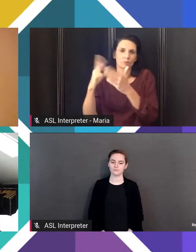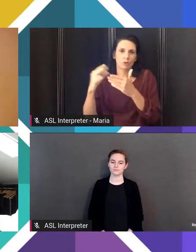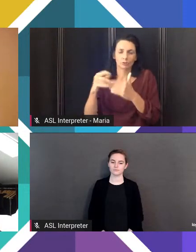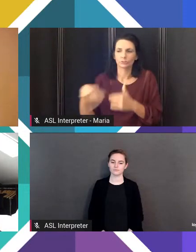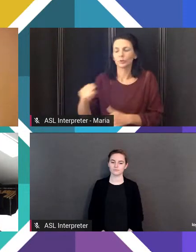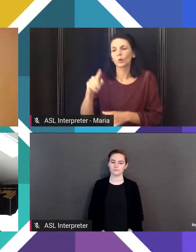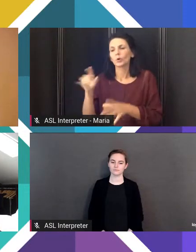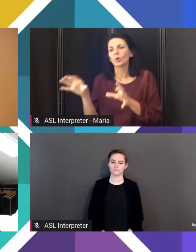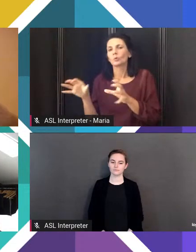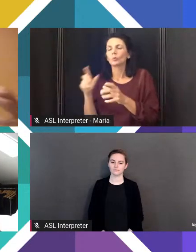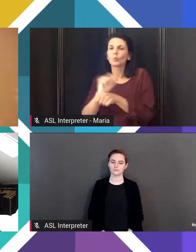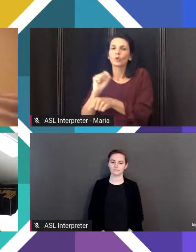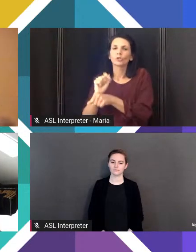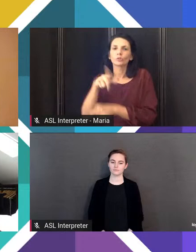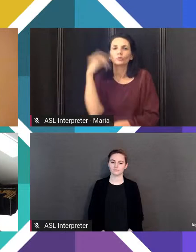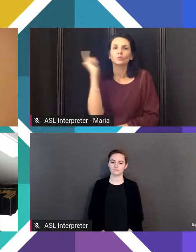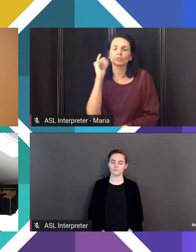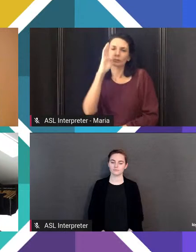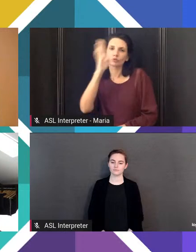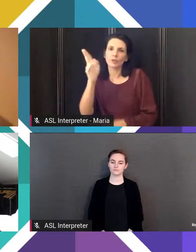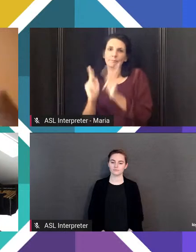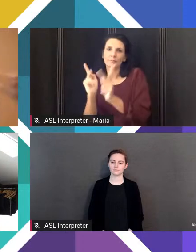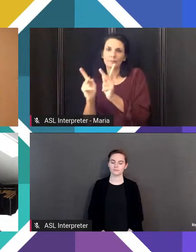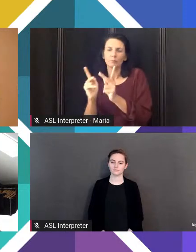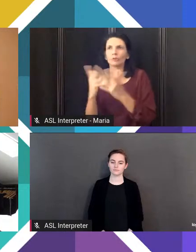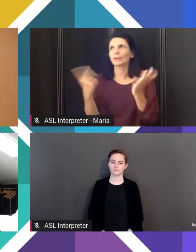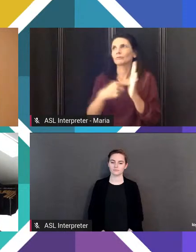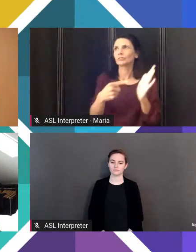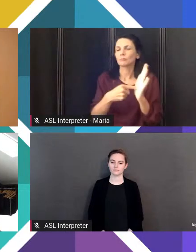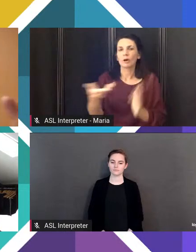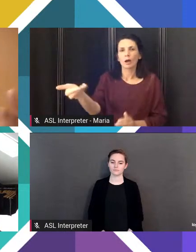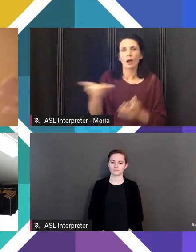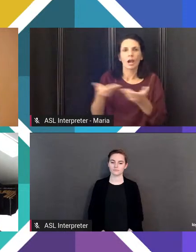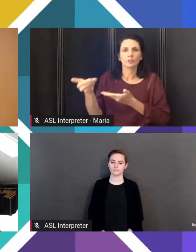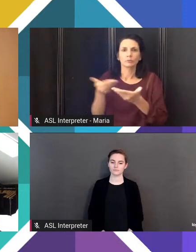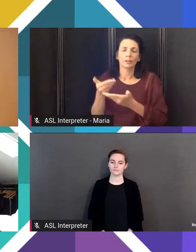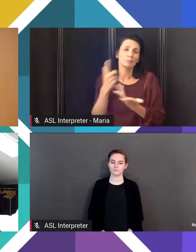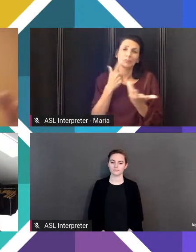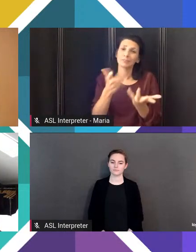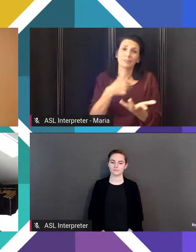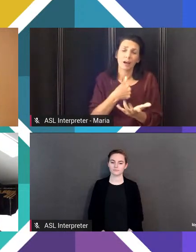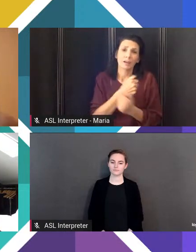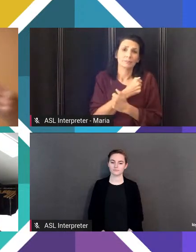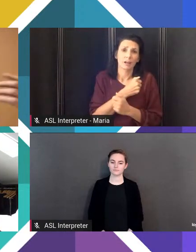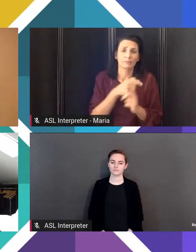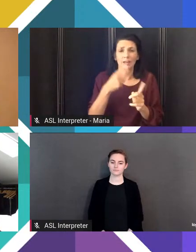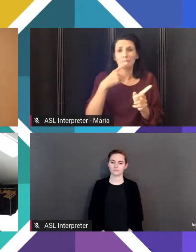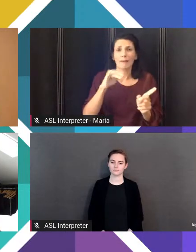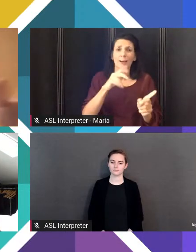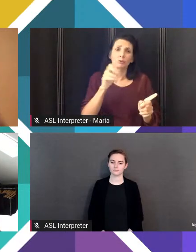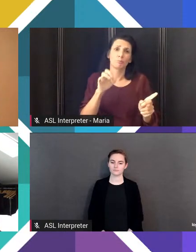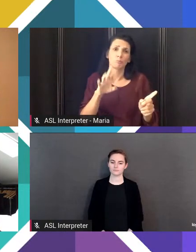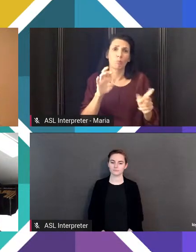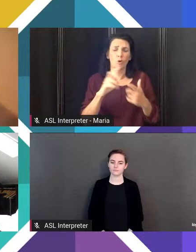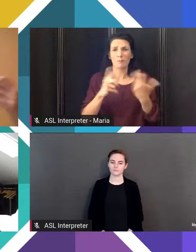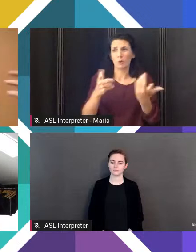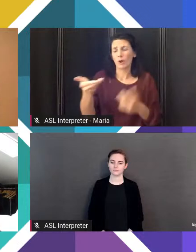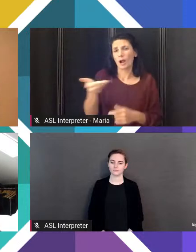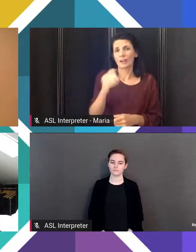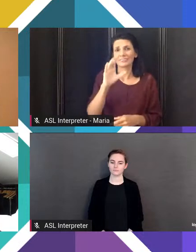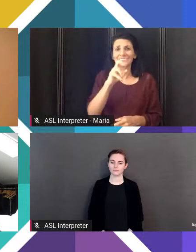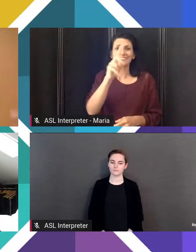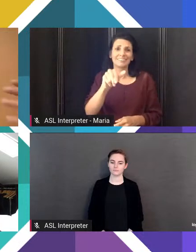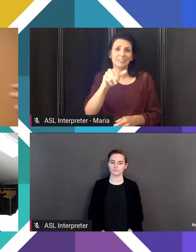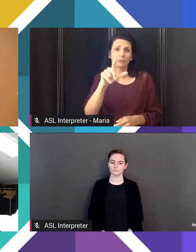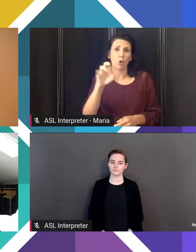on work by straight people that's impersonating us. Like, stop hiring, as much as I love Macklemore, stop hiring Cyndi